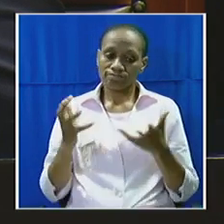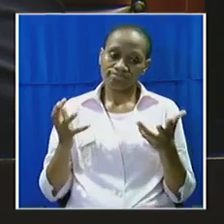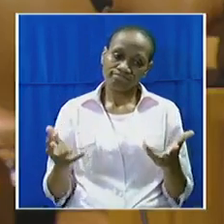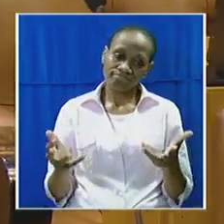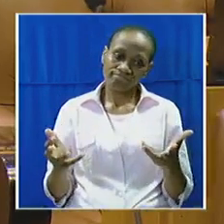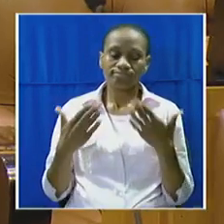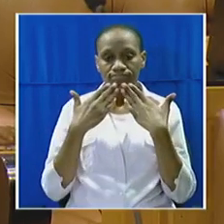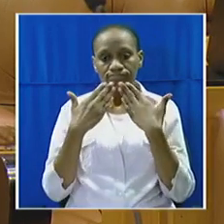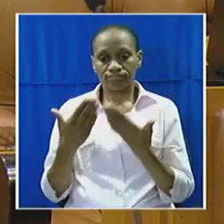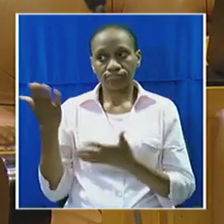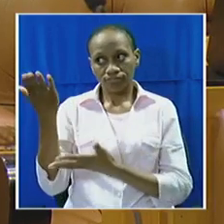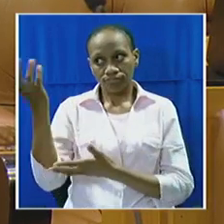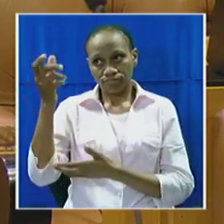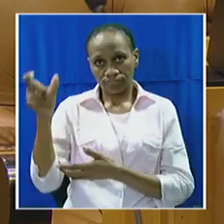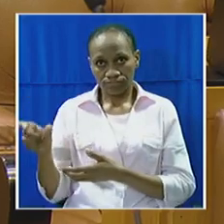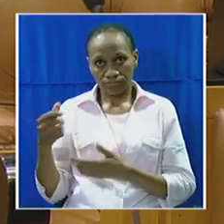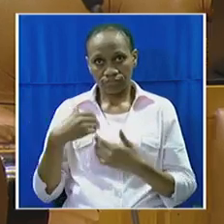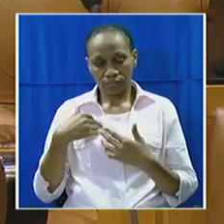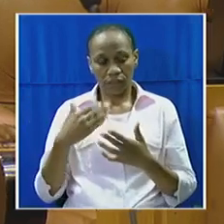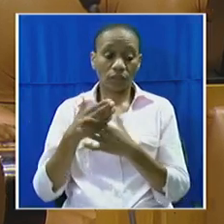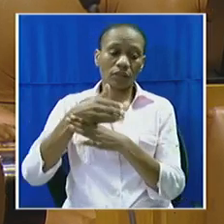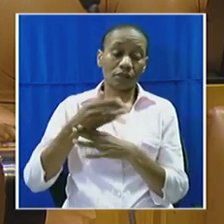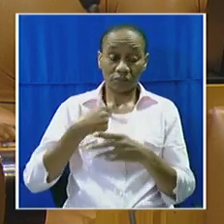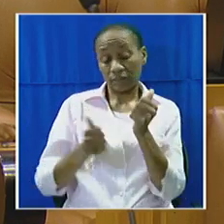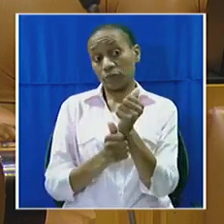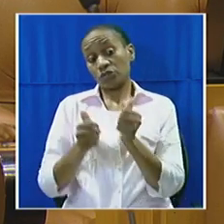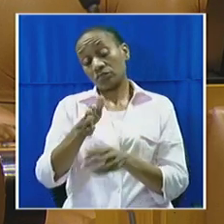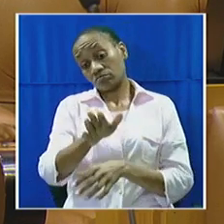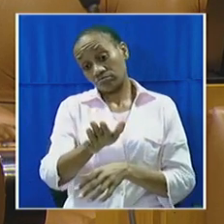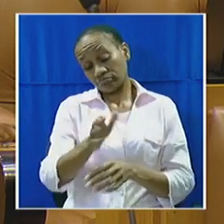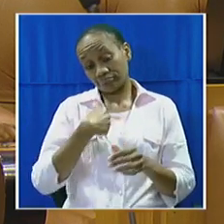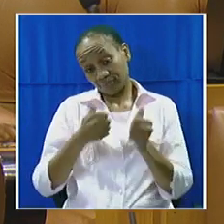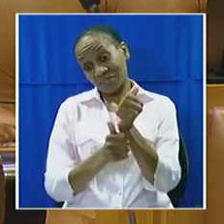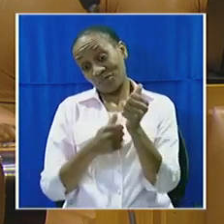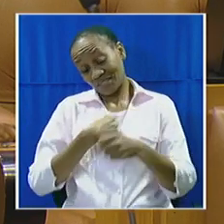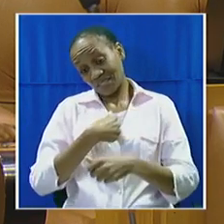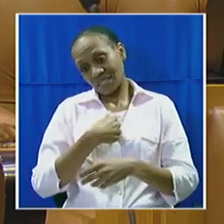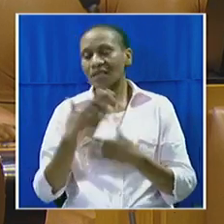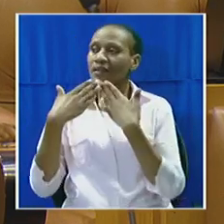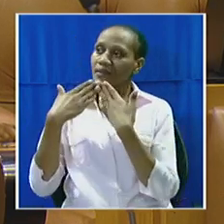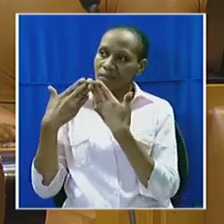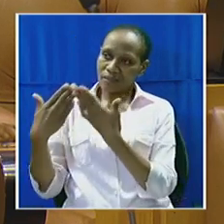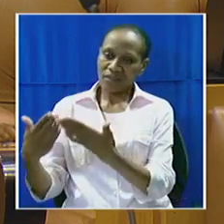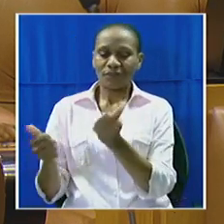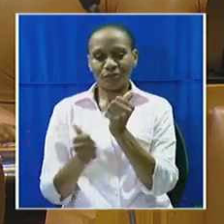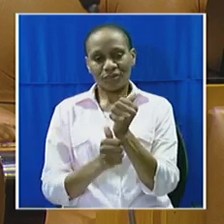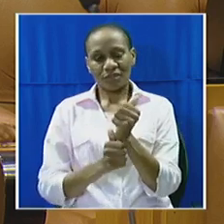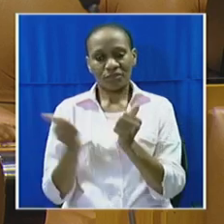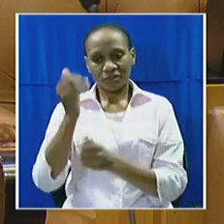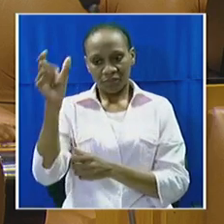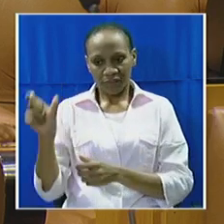Thank you, Honorable Speaker. I move that the House... Deputy. Thank you, Honorable Deputy